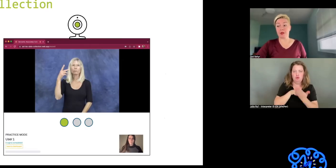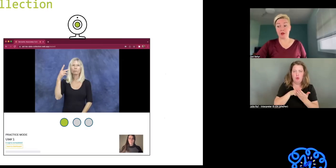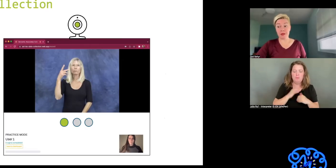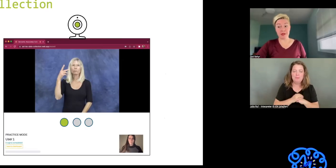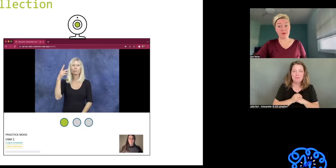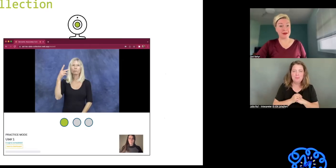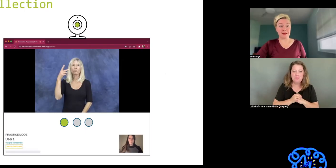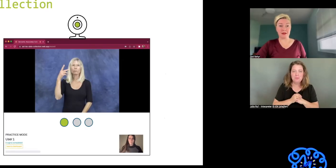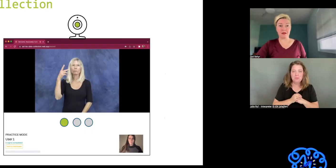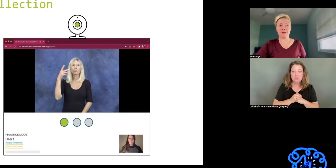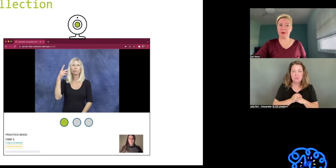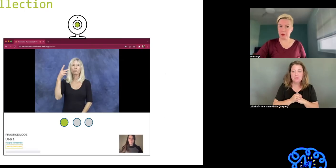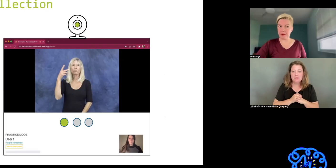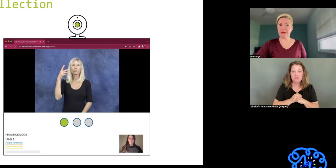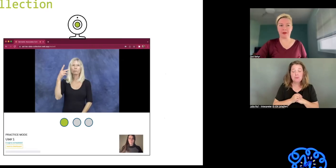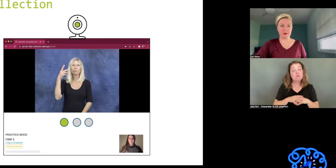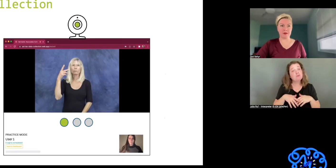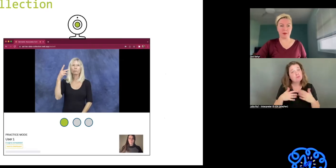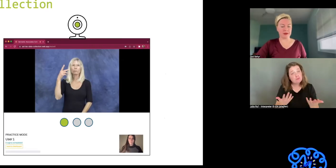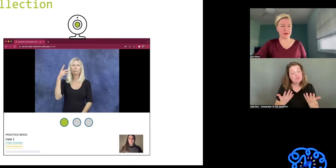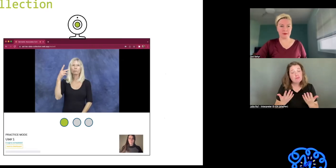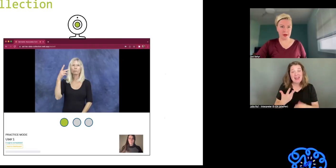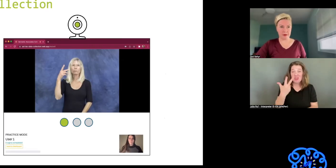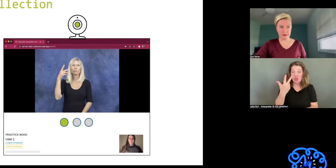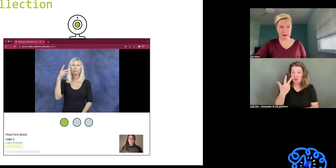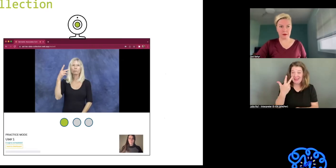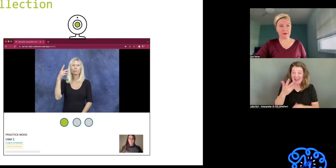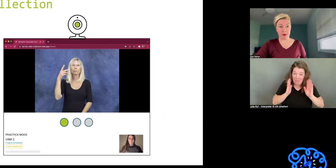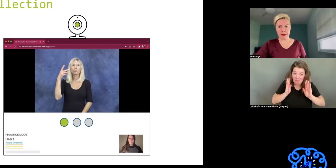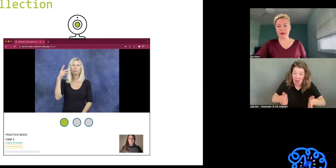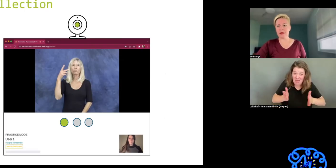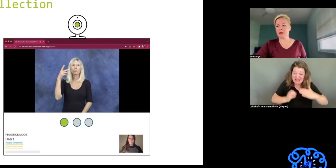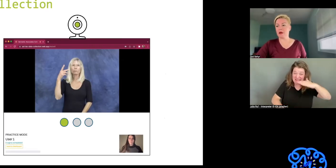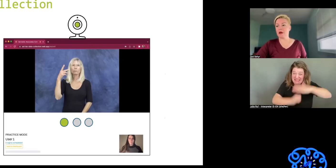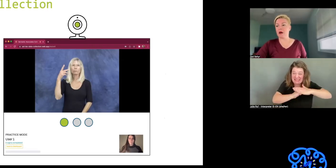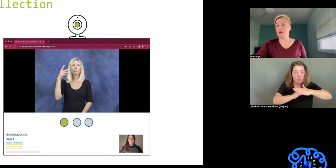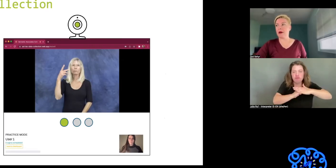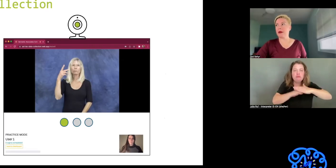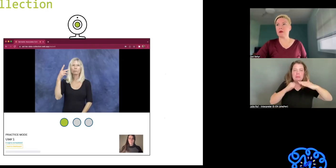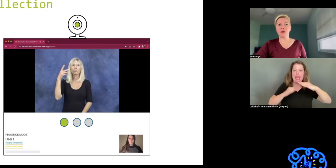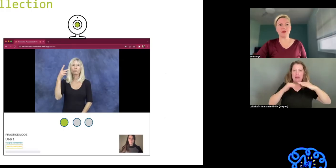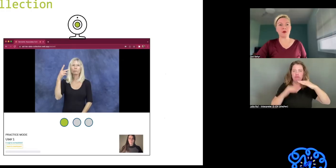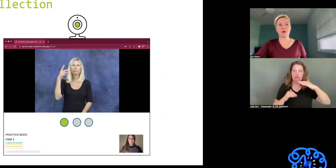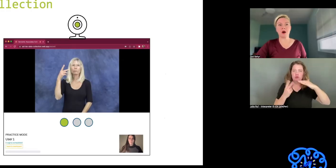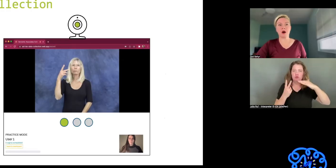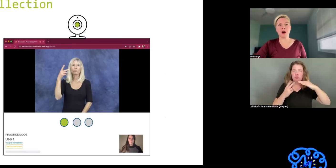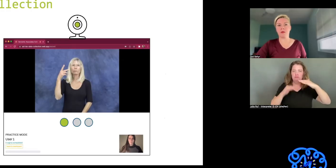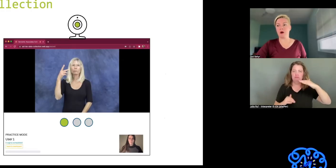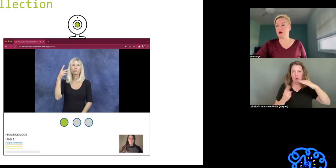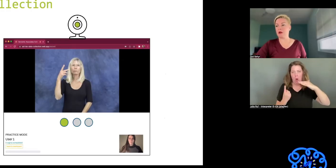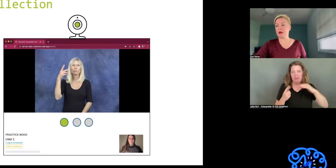Participants could submit fewer than 3 responses if they couldn't think of 3. And they could also